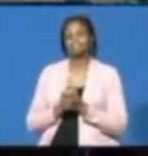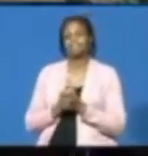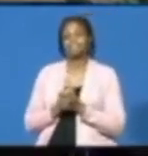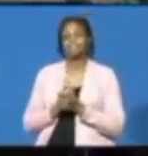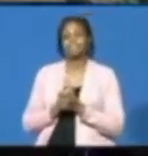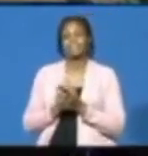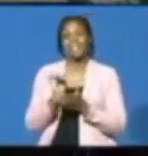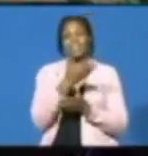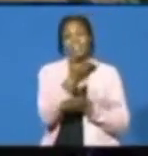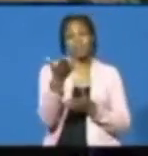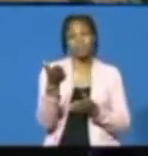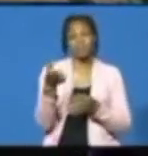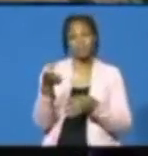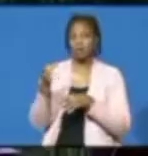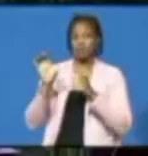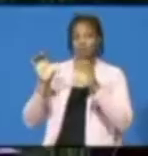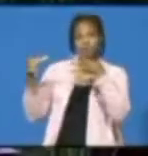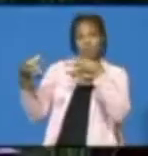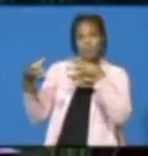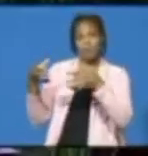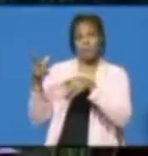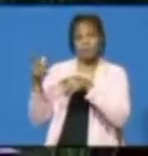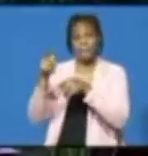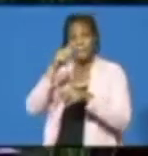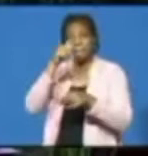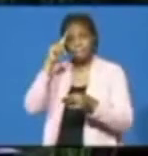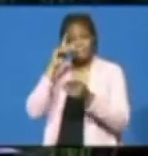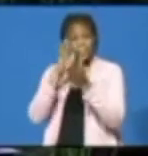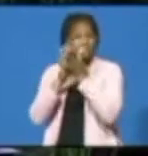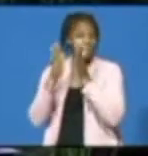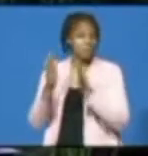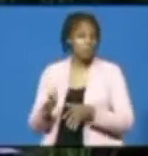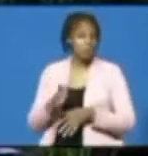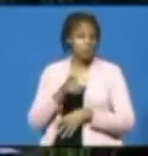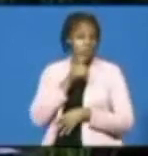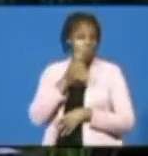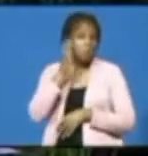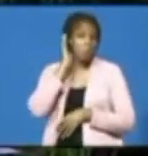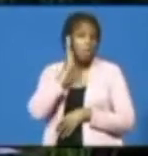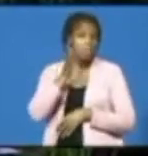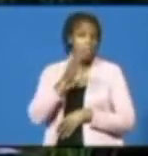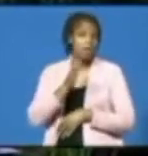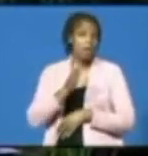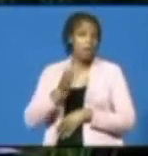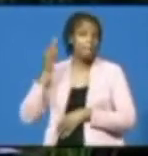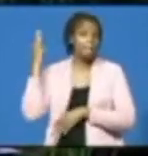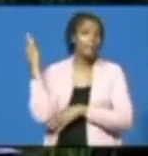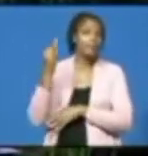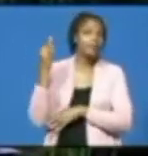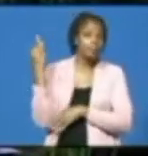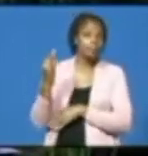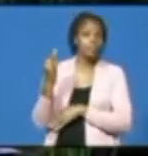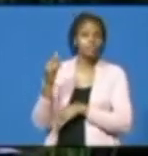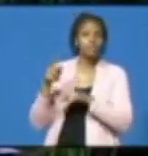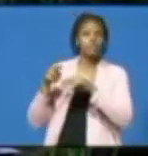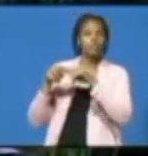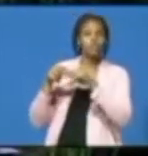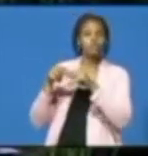There is a body of believers who will preach the salt of God's